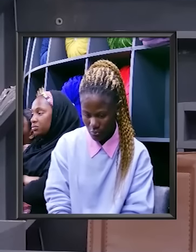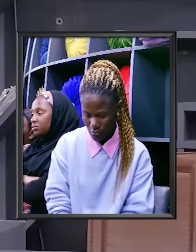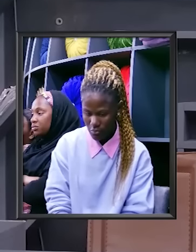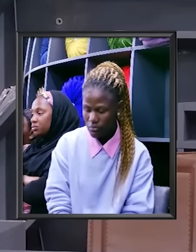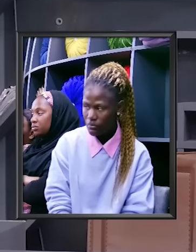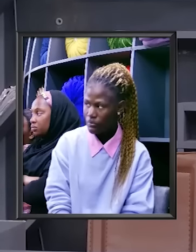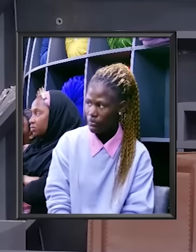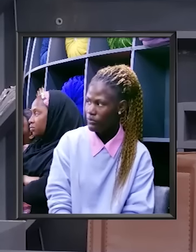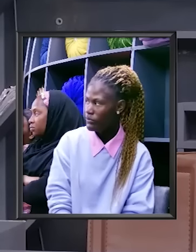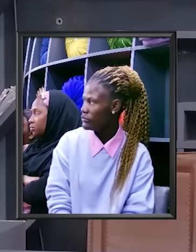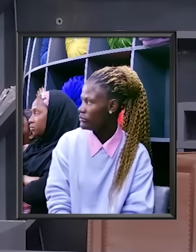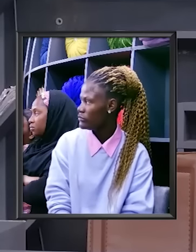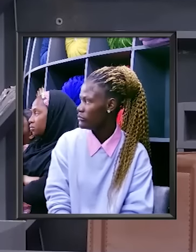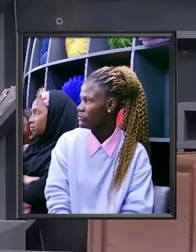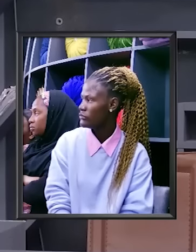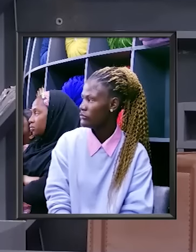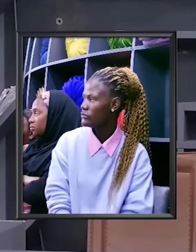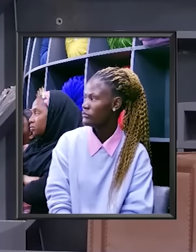CBN.